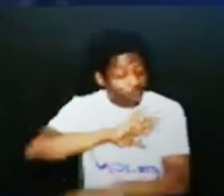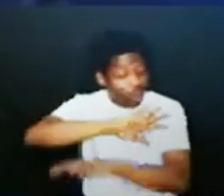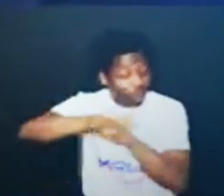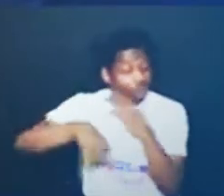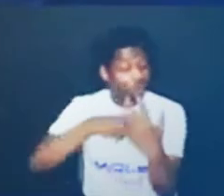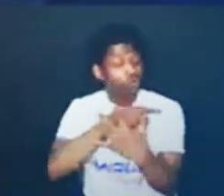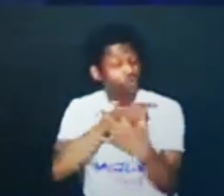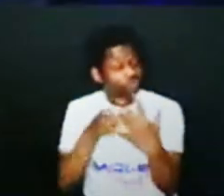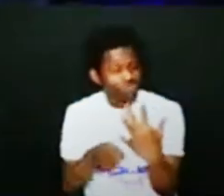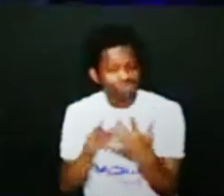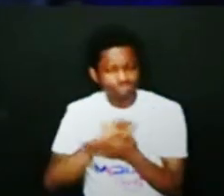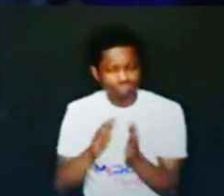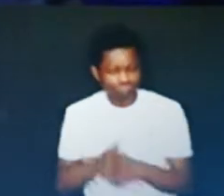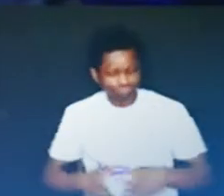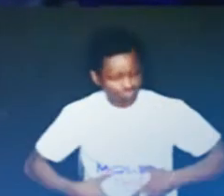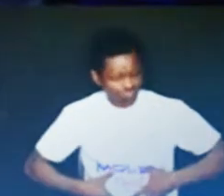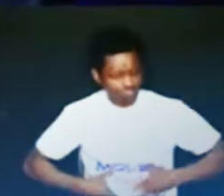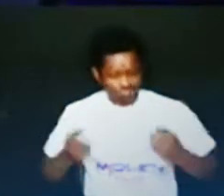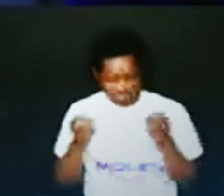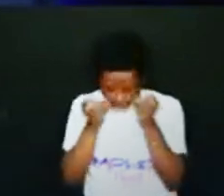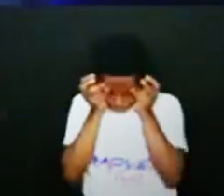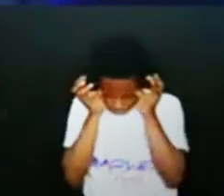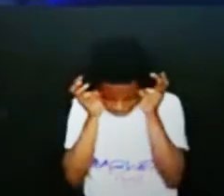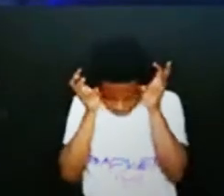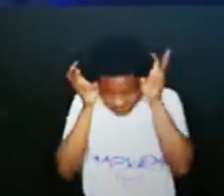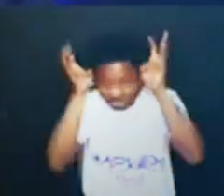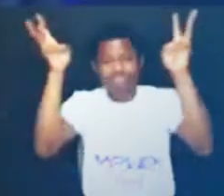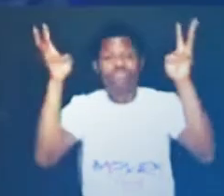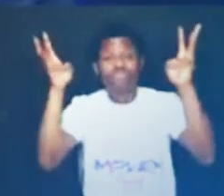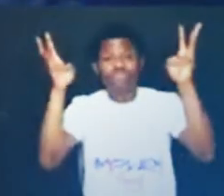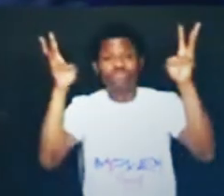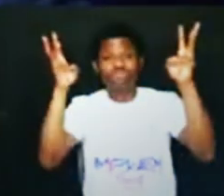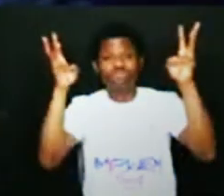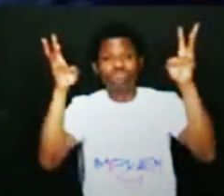kuna say no hini David te and sem yin na no nibu fu ye.